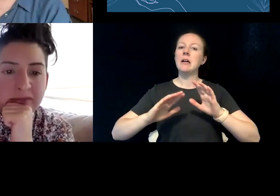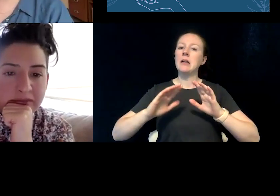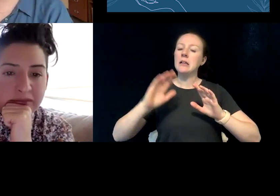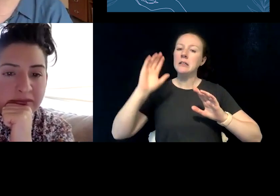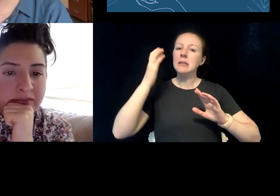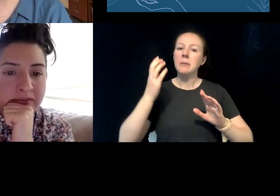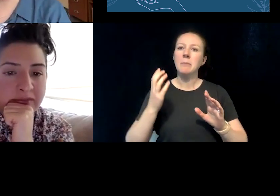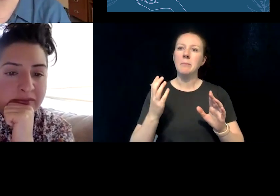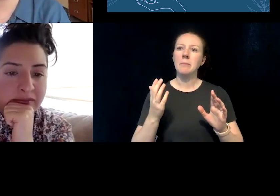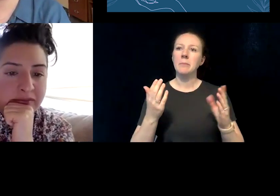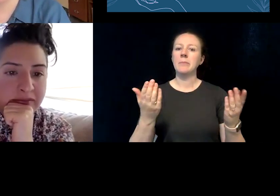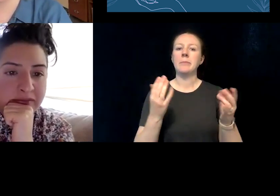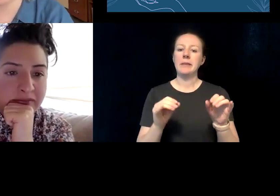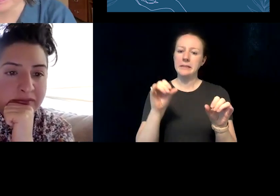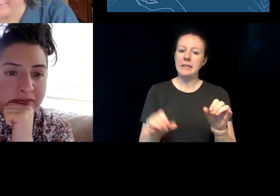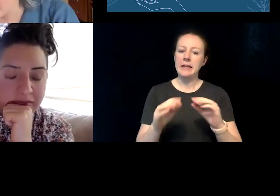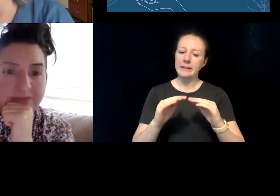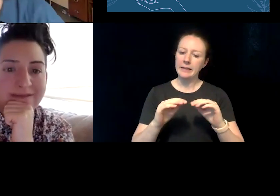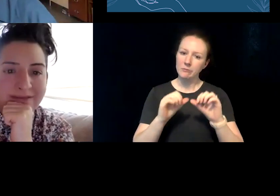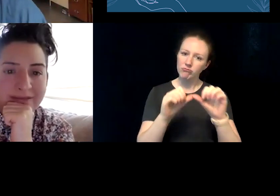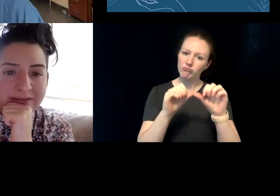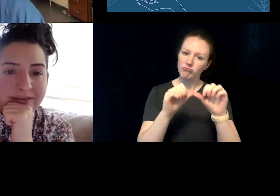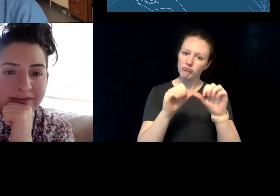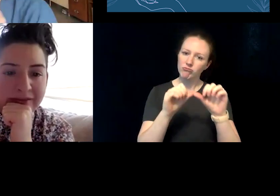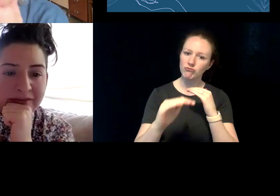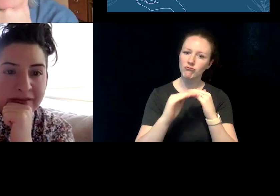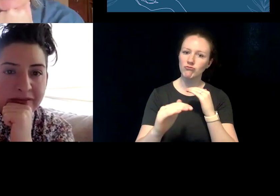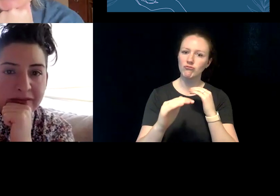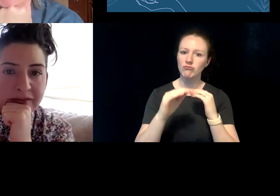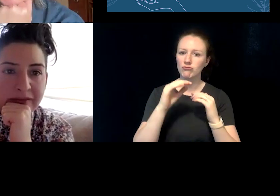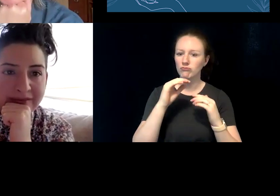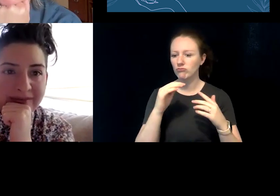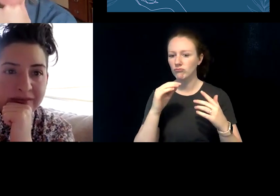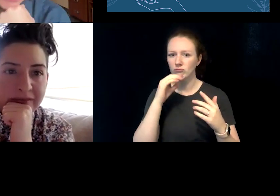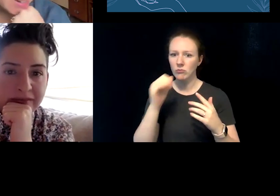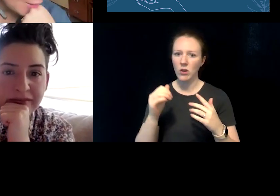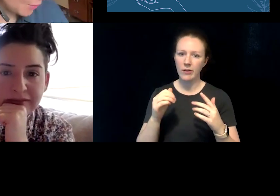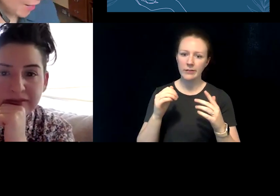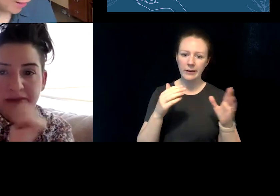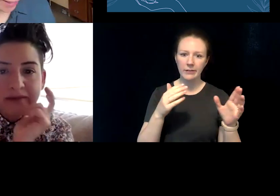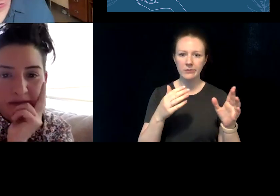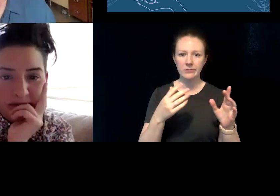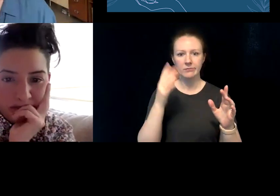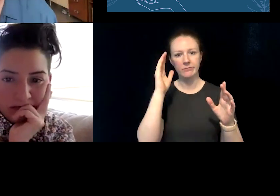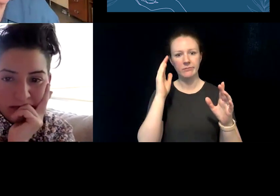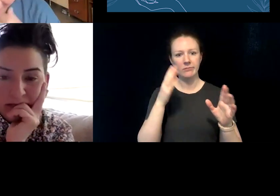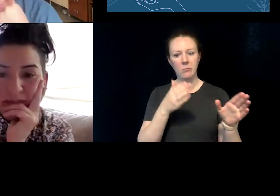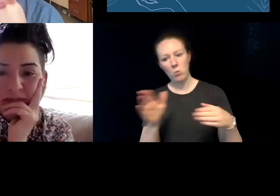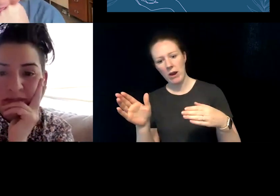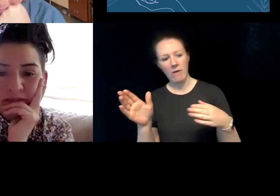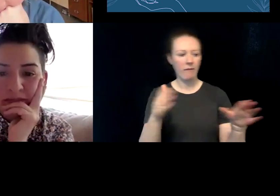a start, a hard start and a hard stop, I suppose. Thank you for that, Shawn. That's great. So Derek, the